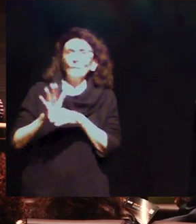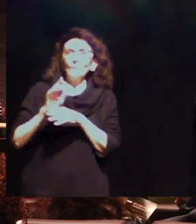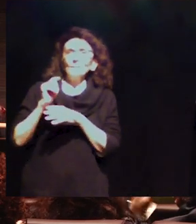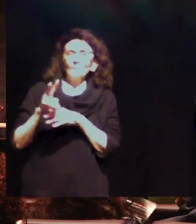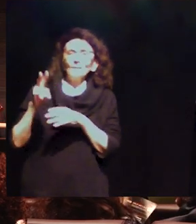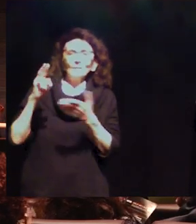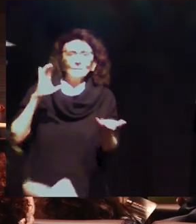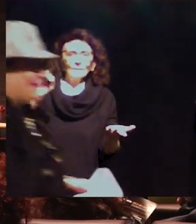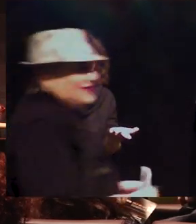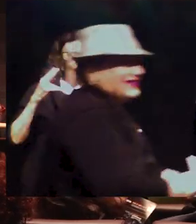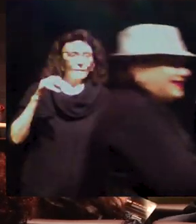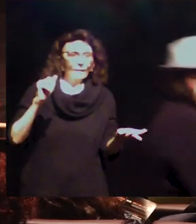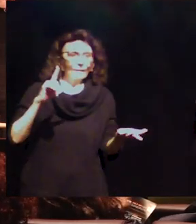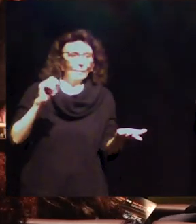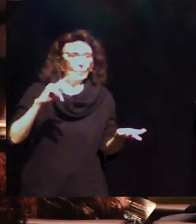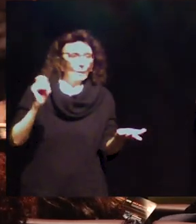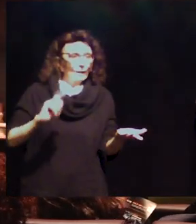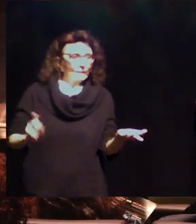Lopez. Thank you so much, Cynthia.